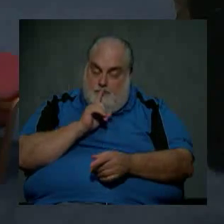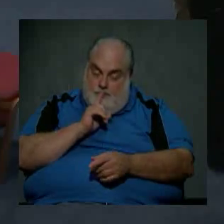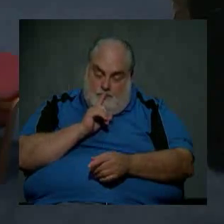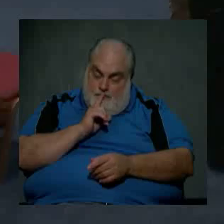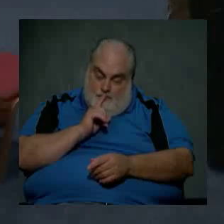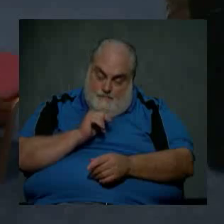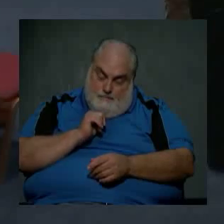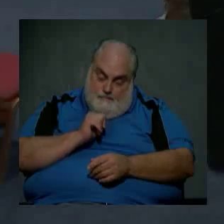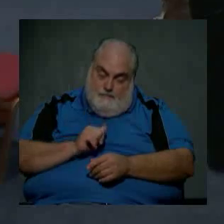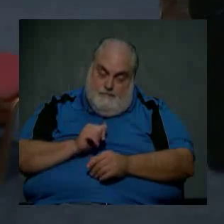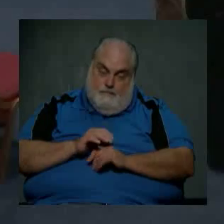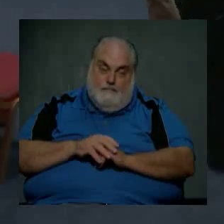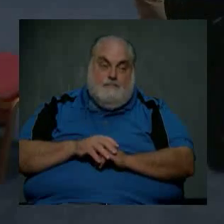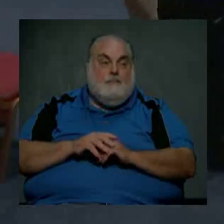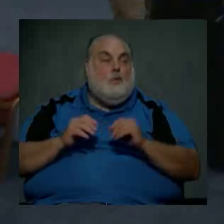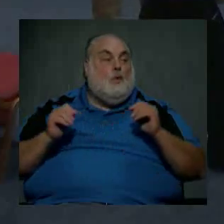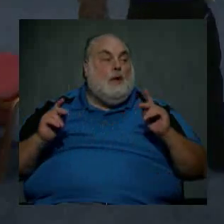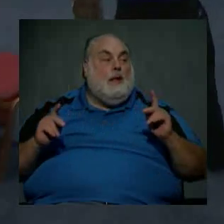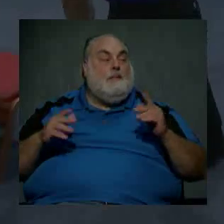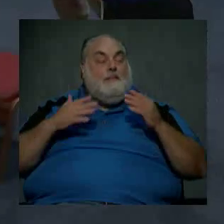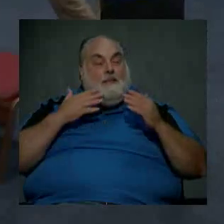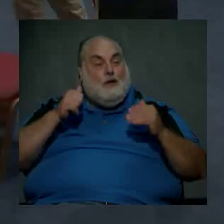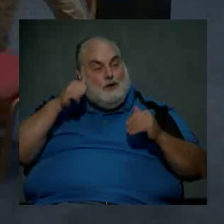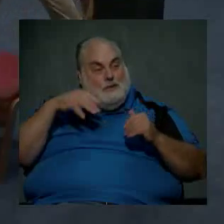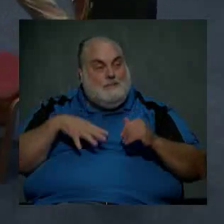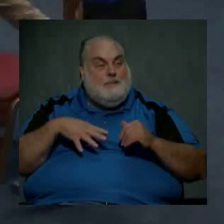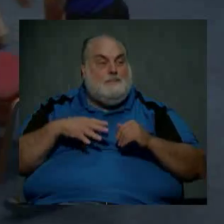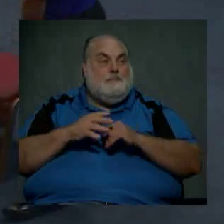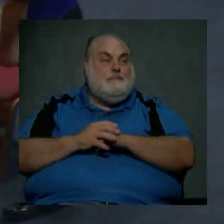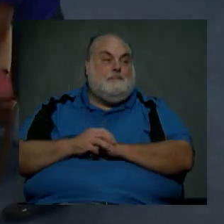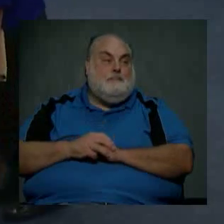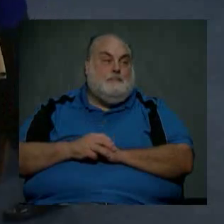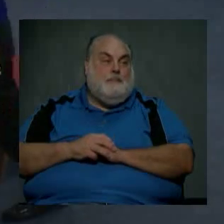Okay. Thank you, gentlemen.